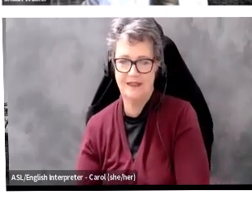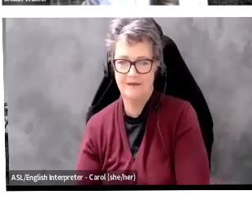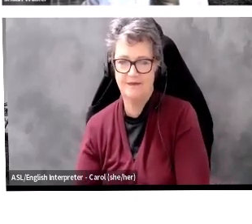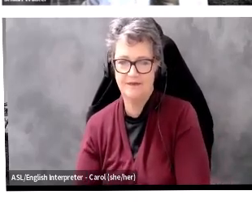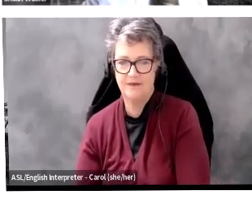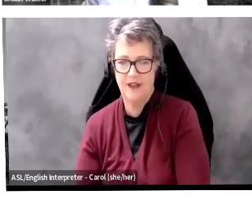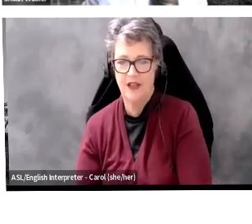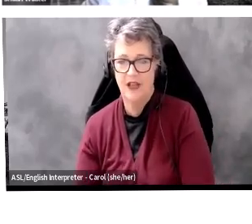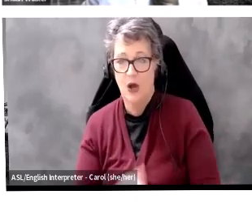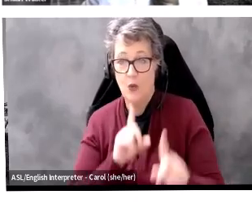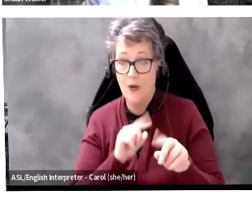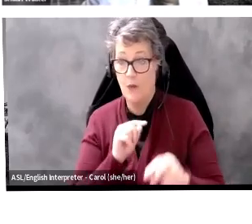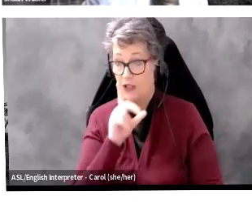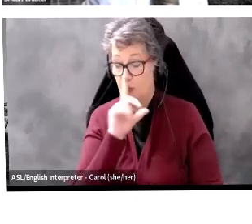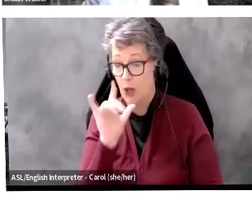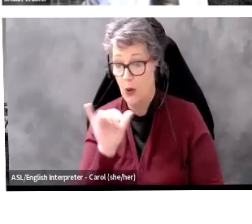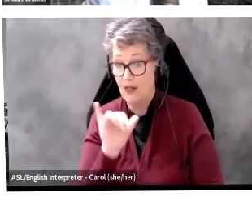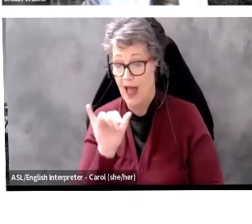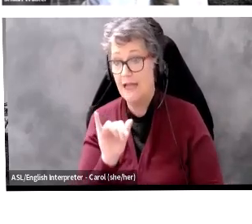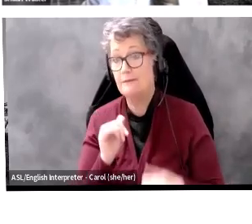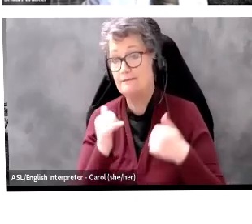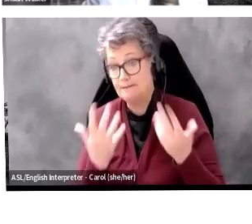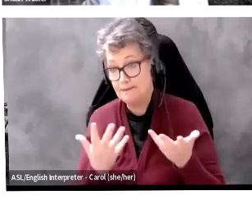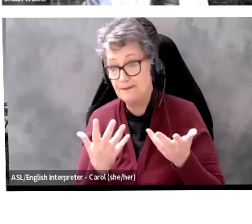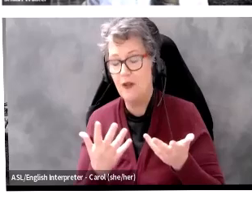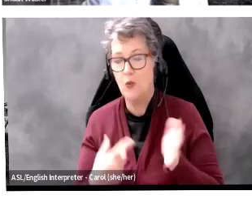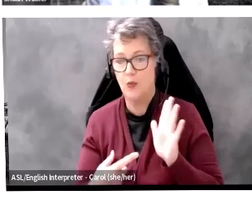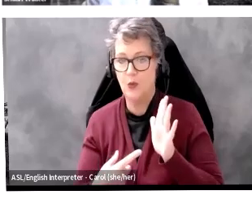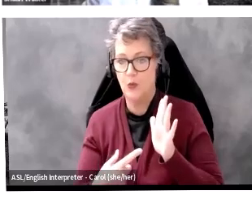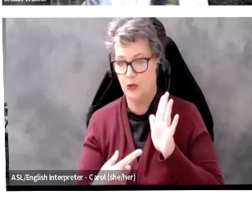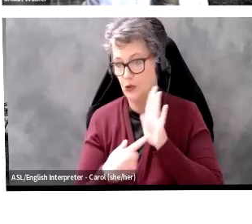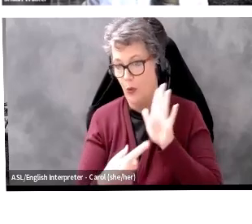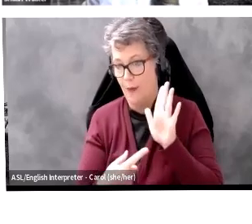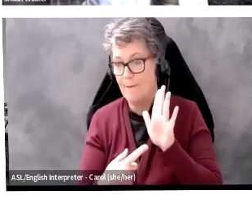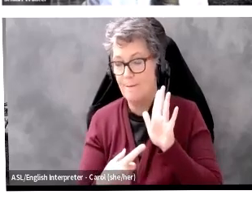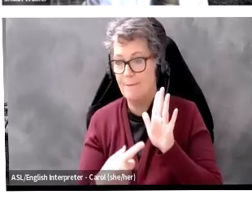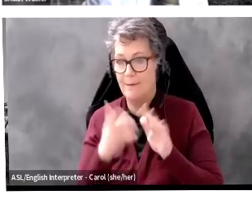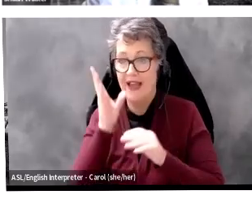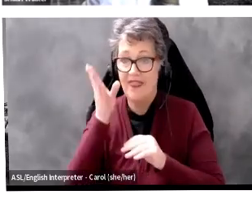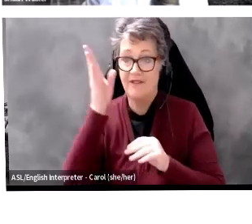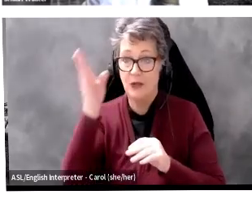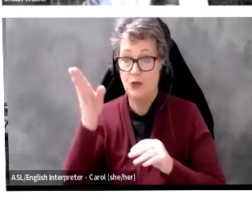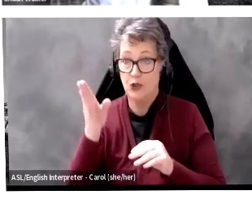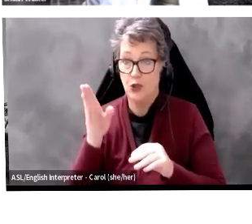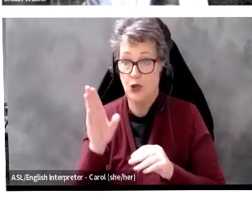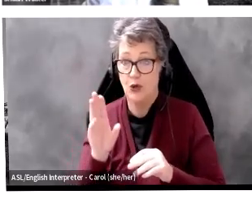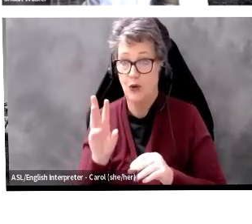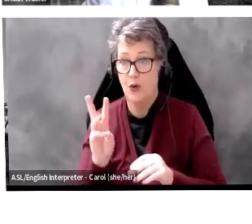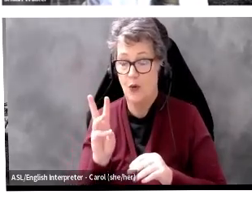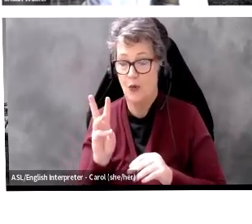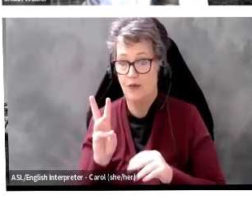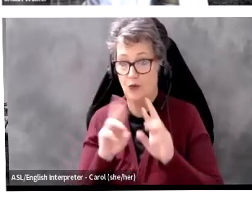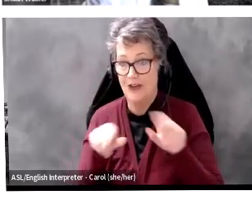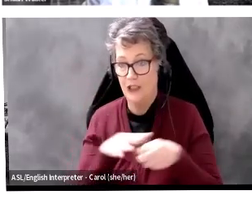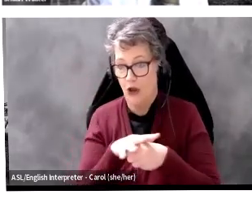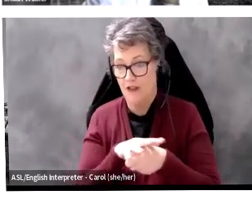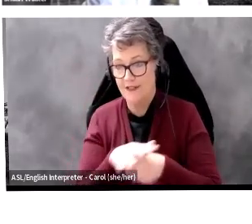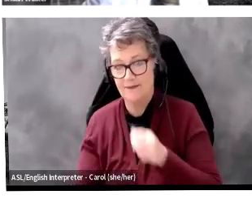What those reports will look like, we will showcase those in future